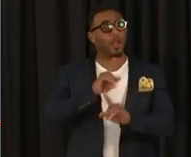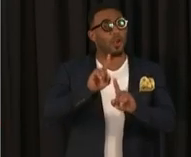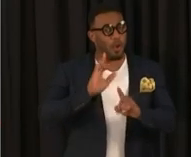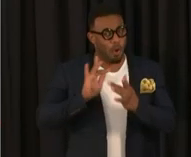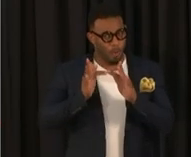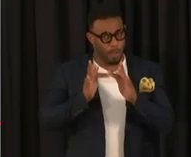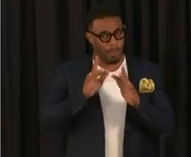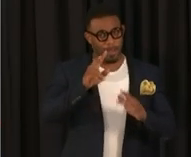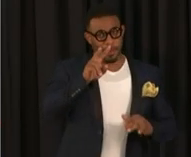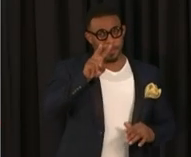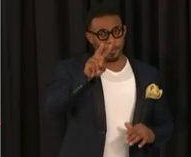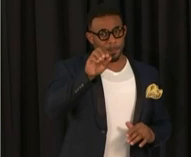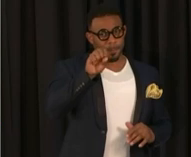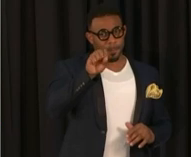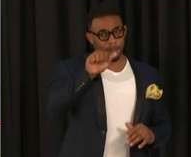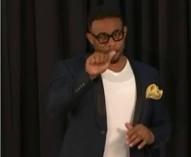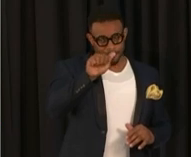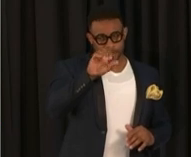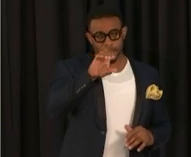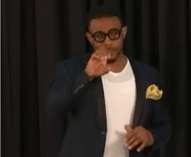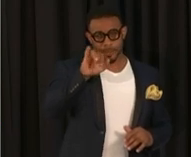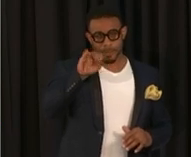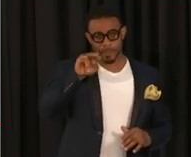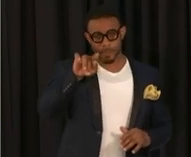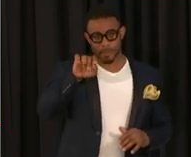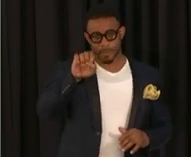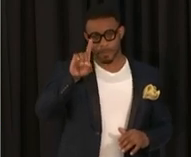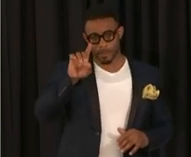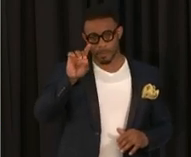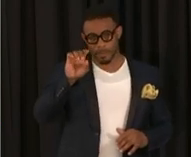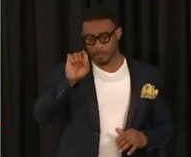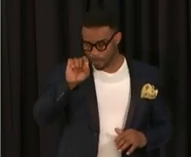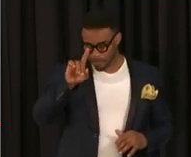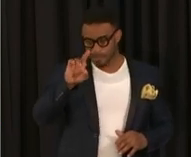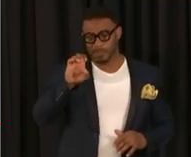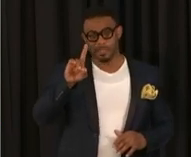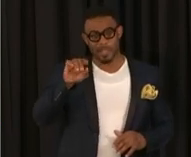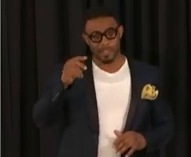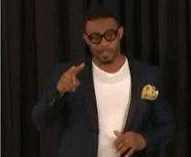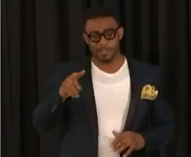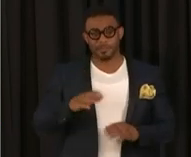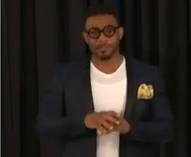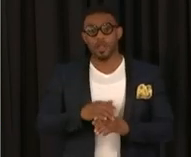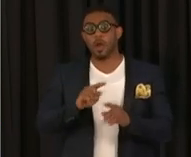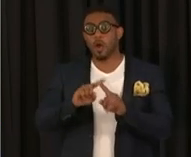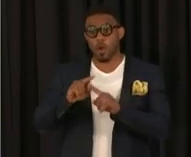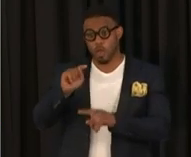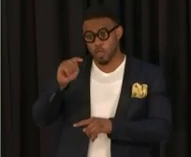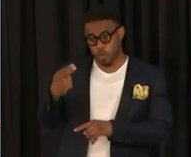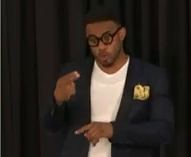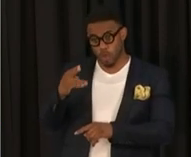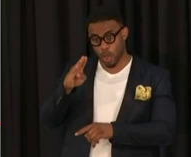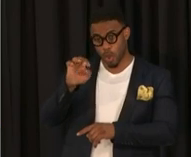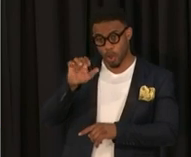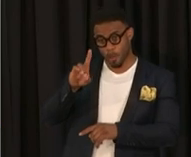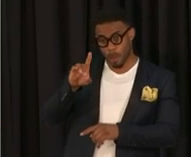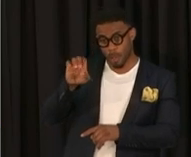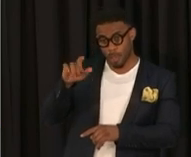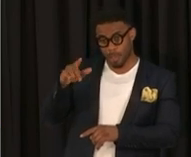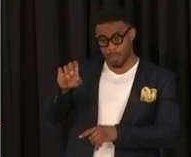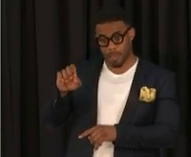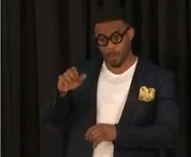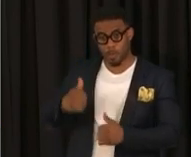to vaccinate.dc.gov. Also, this week, on Wednesday and Thursday at Bald Eagle Recreation Center, there